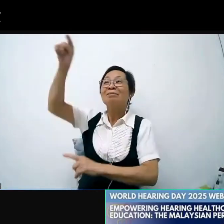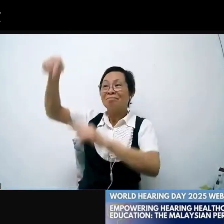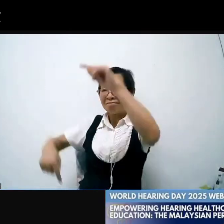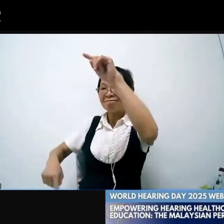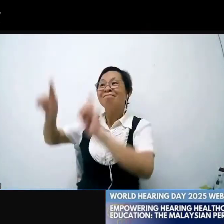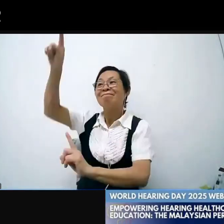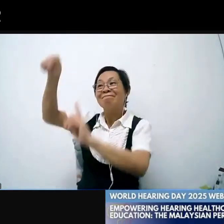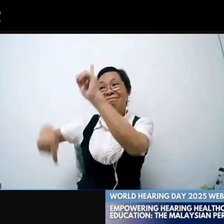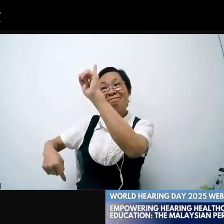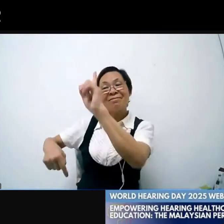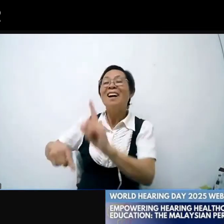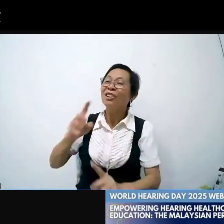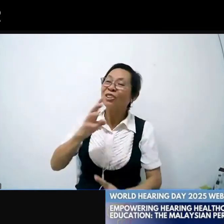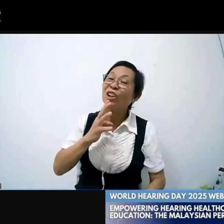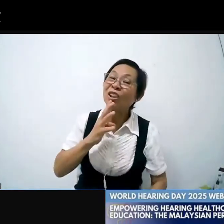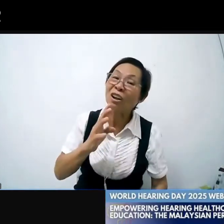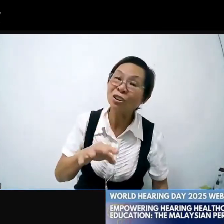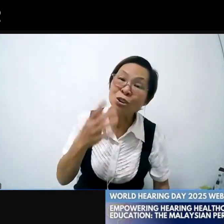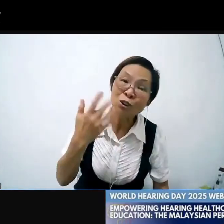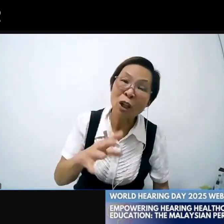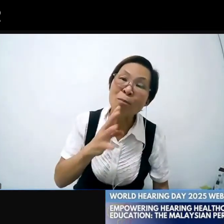Okay, you have mentioned about